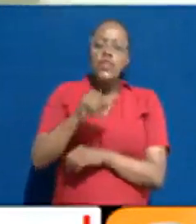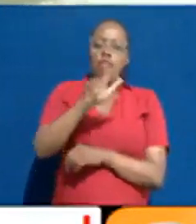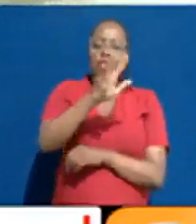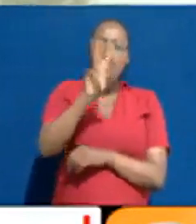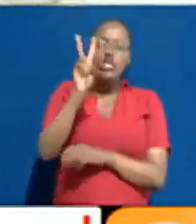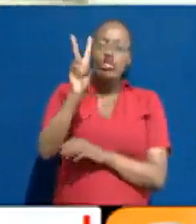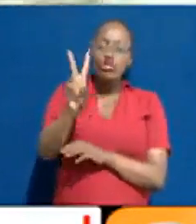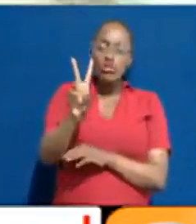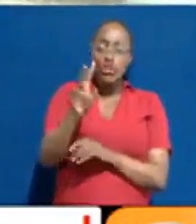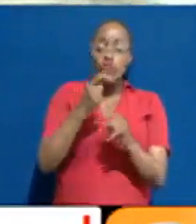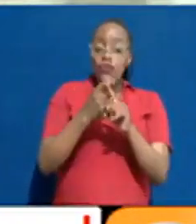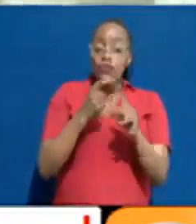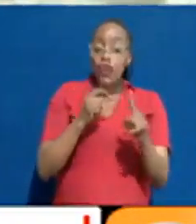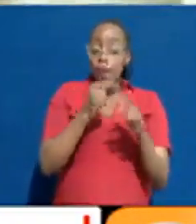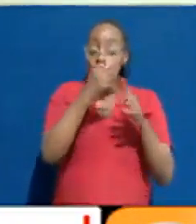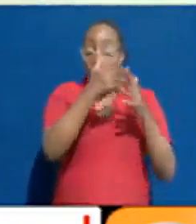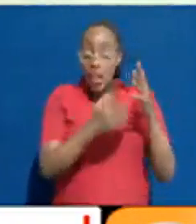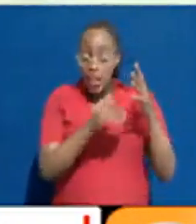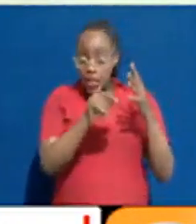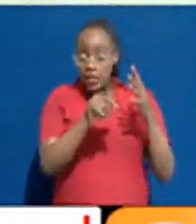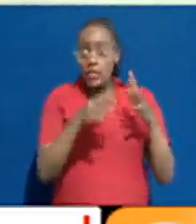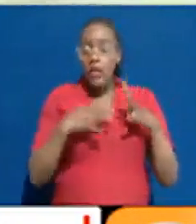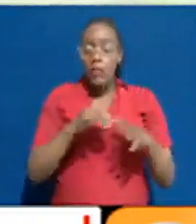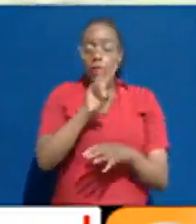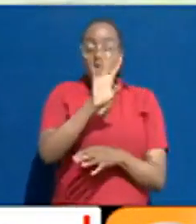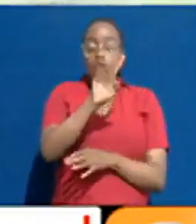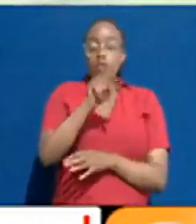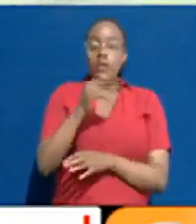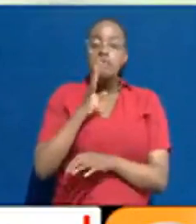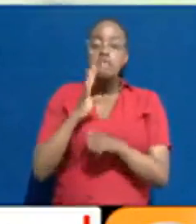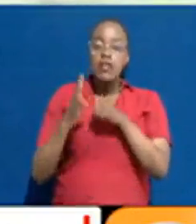58,132. Out of this, at least